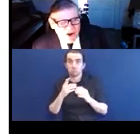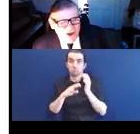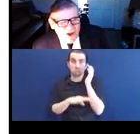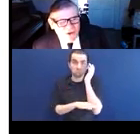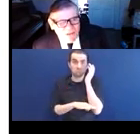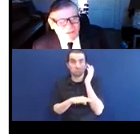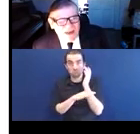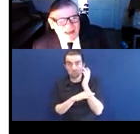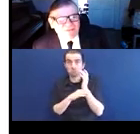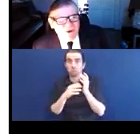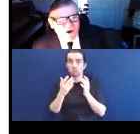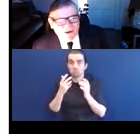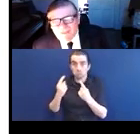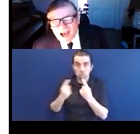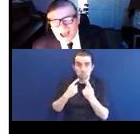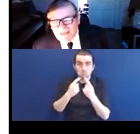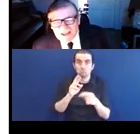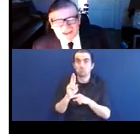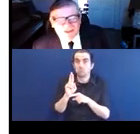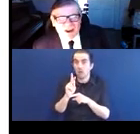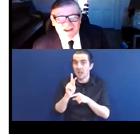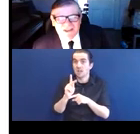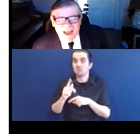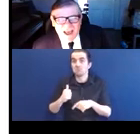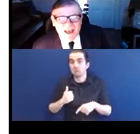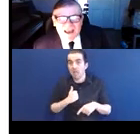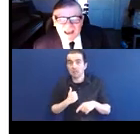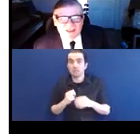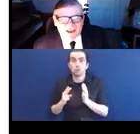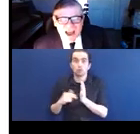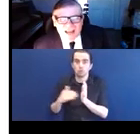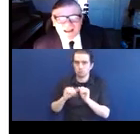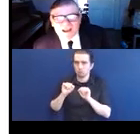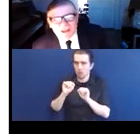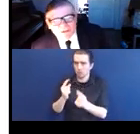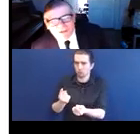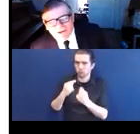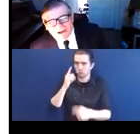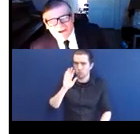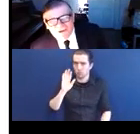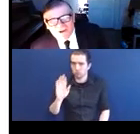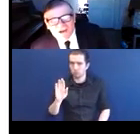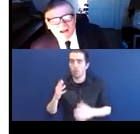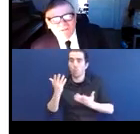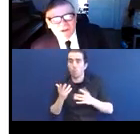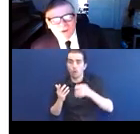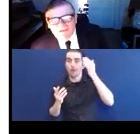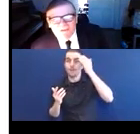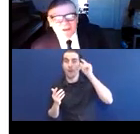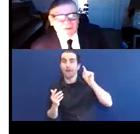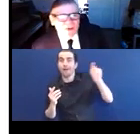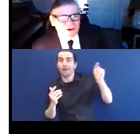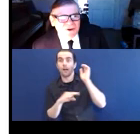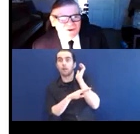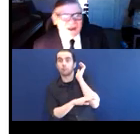put your number down, 4 and 5, against your answers there in the chat, that would be very useful. So I'll be quiet for a